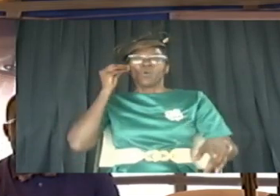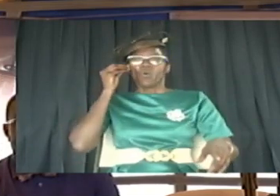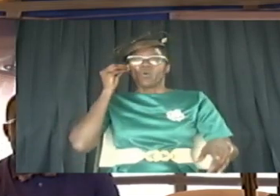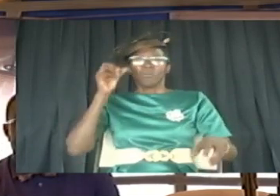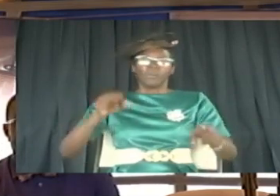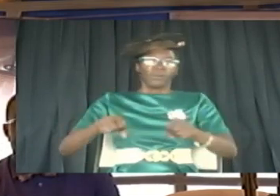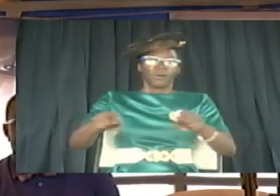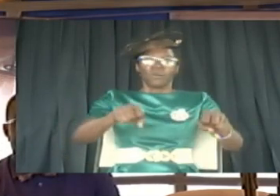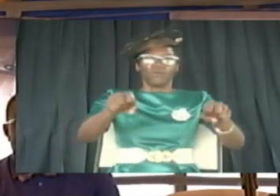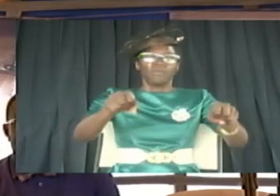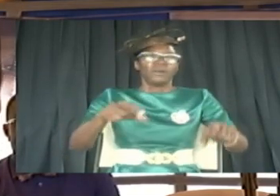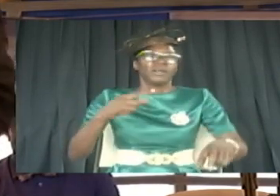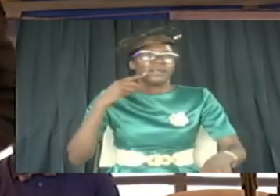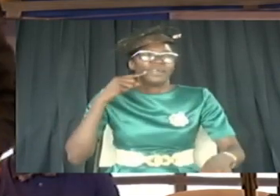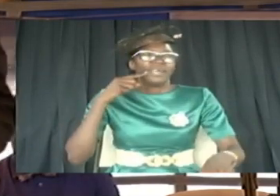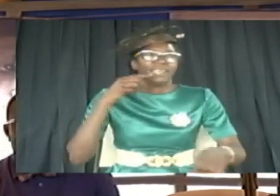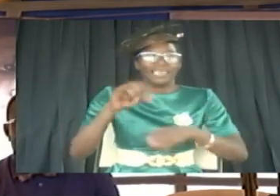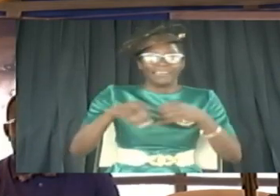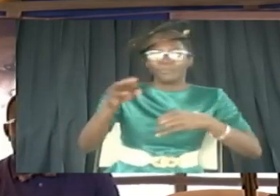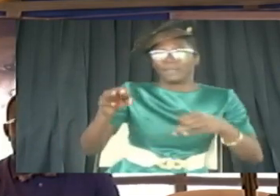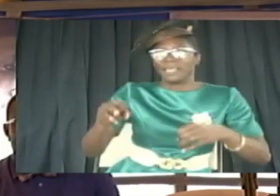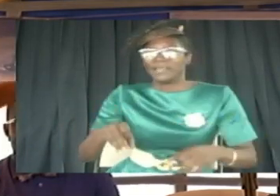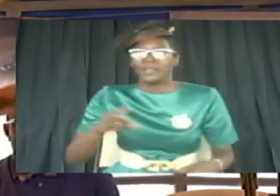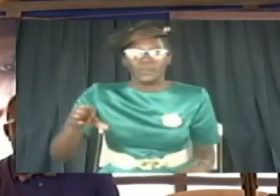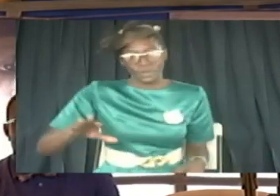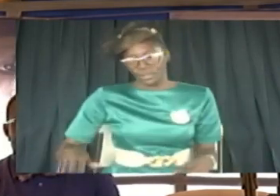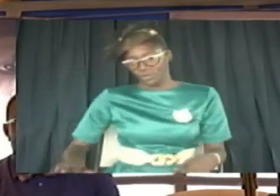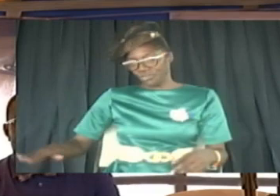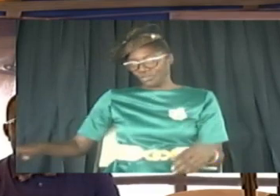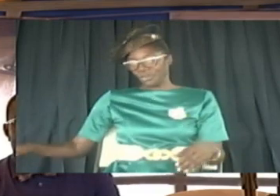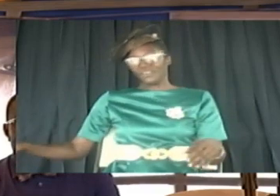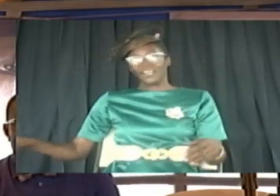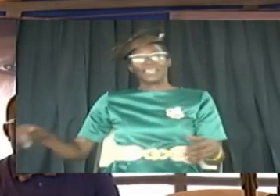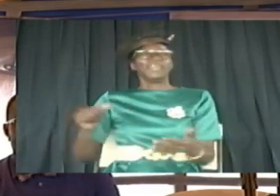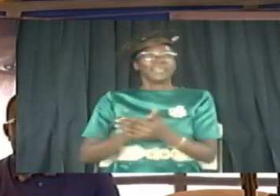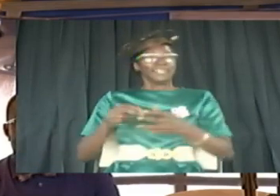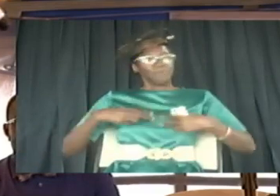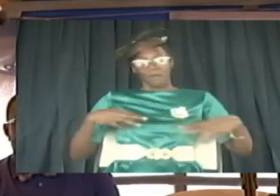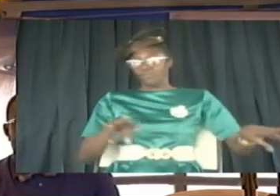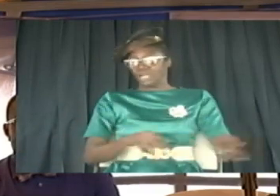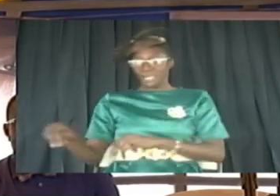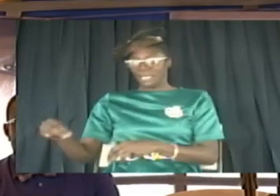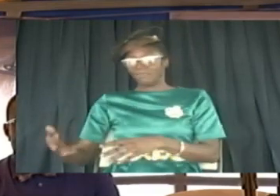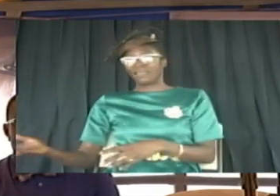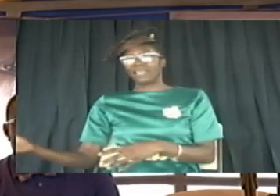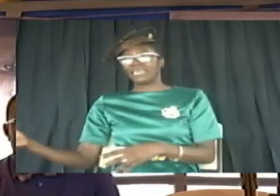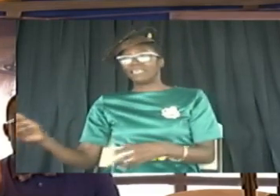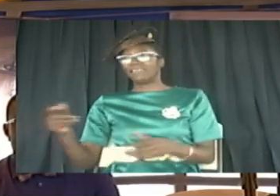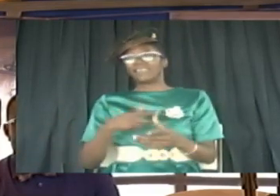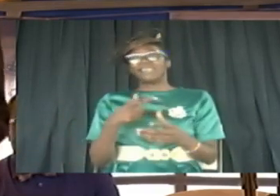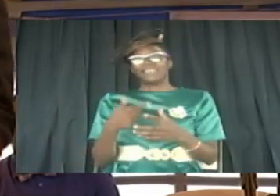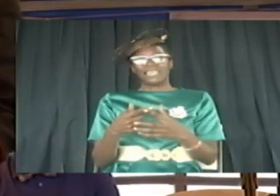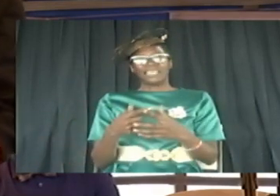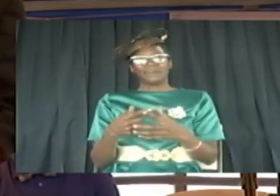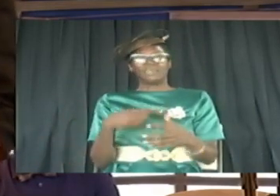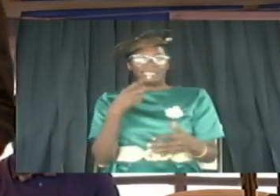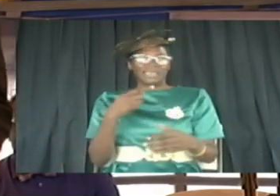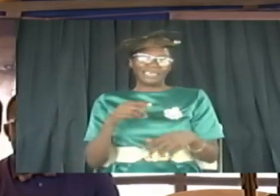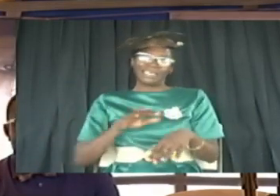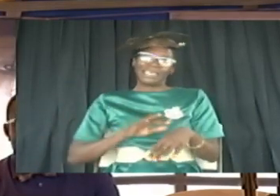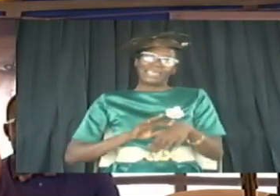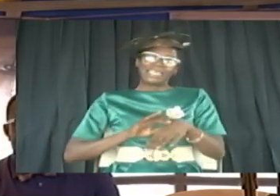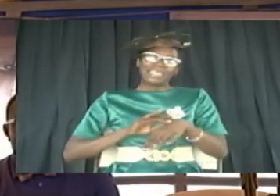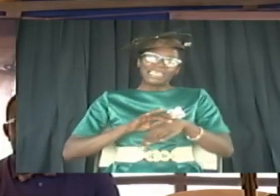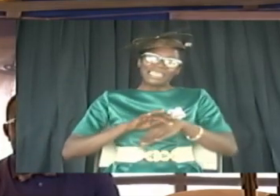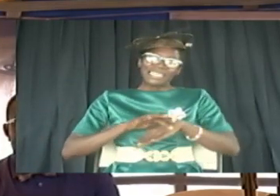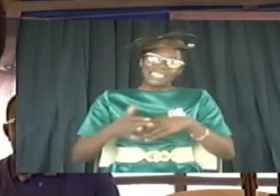to John, Mark, and Kyle that I had to leave the things. And I said, it will be easier to do that.